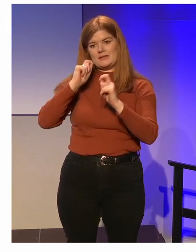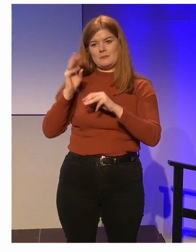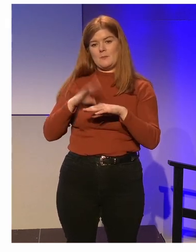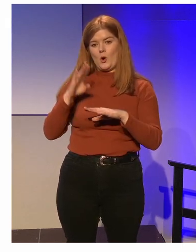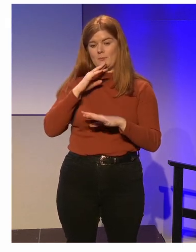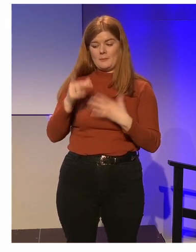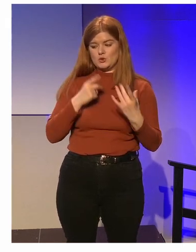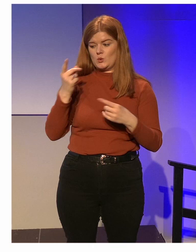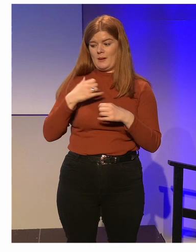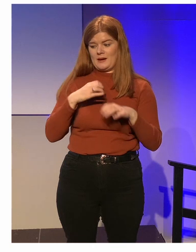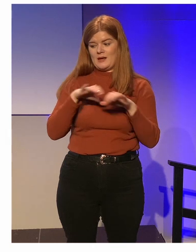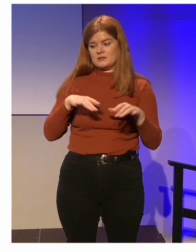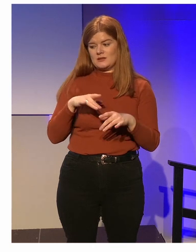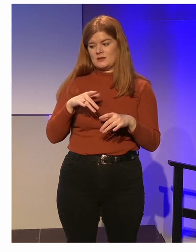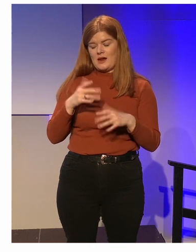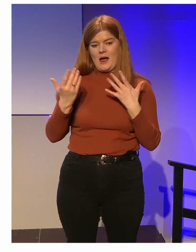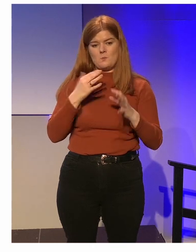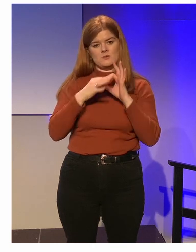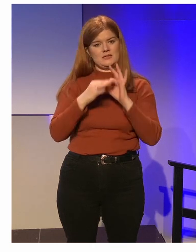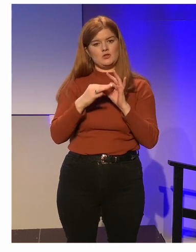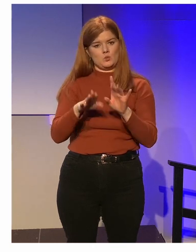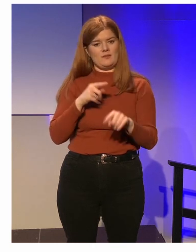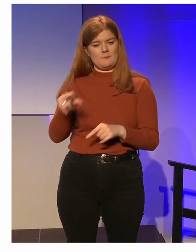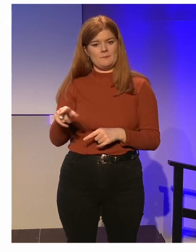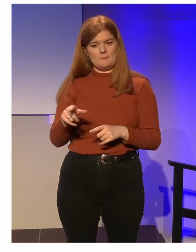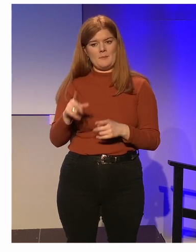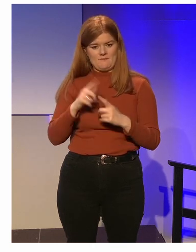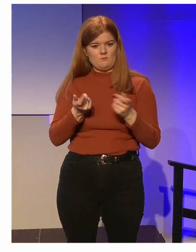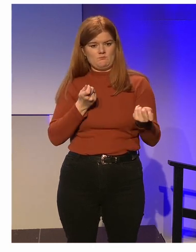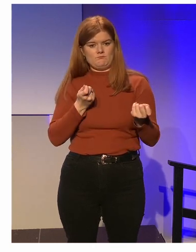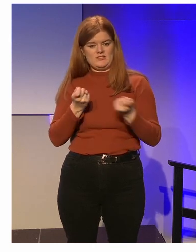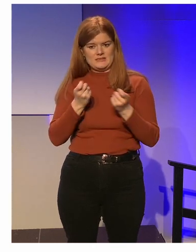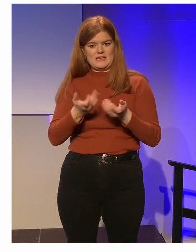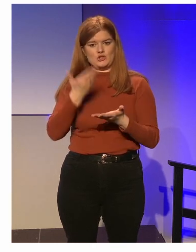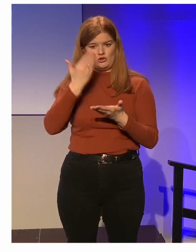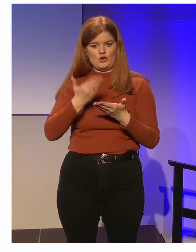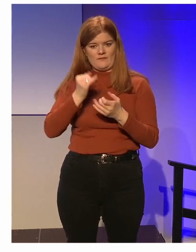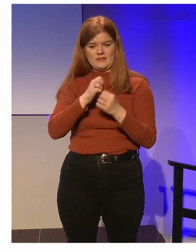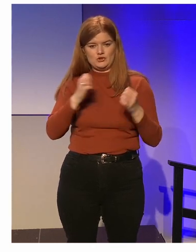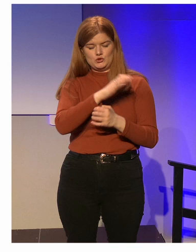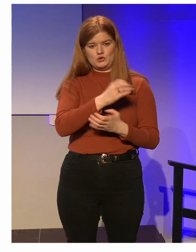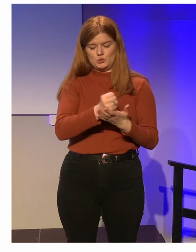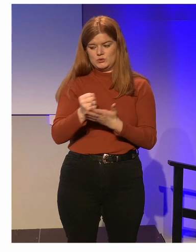am doing in my class and how I'm engaging and facilitating the learning of each student.